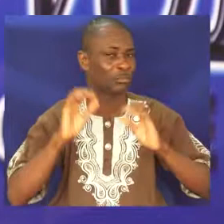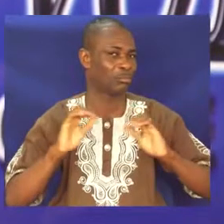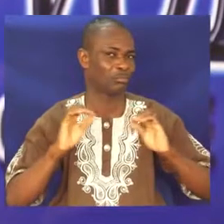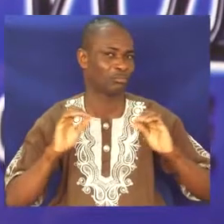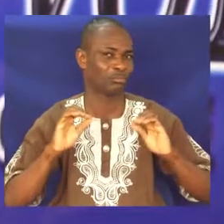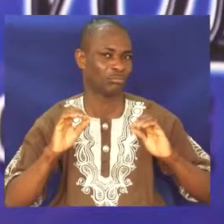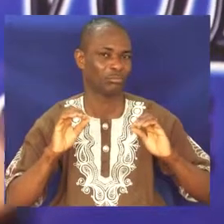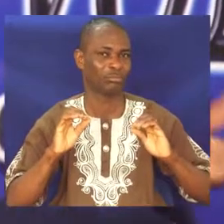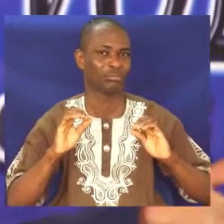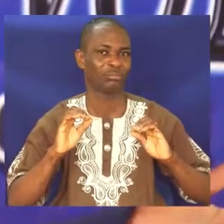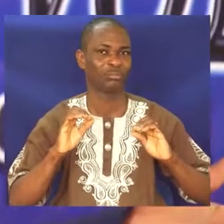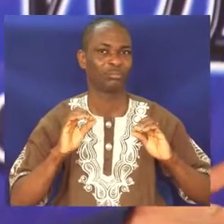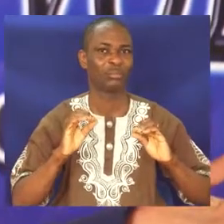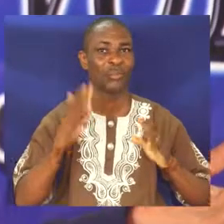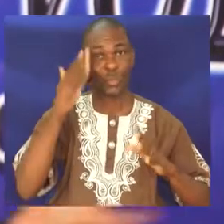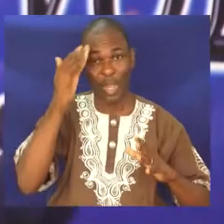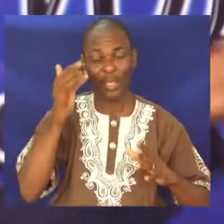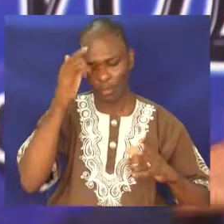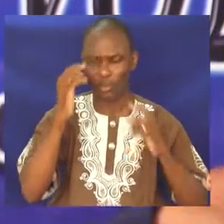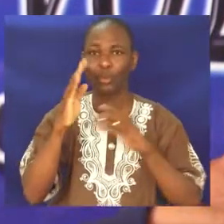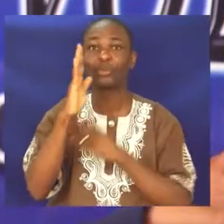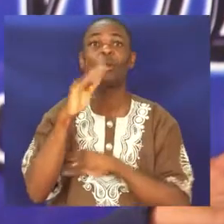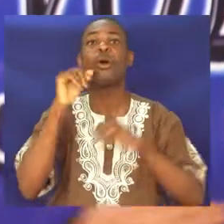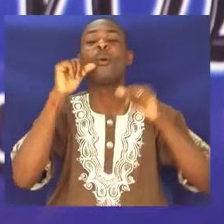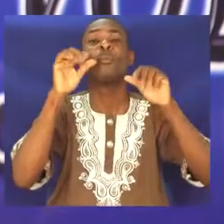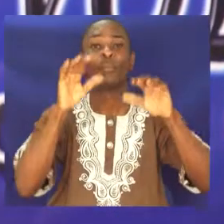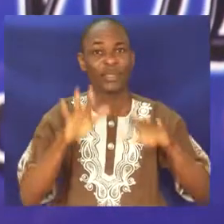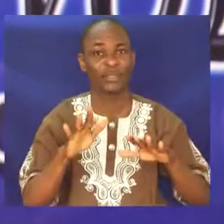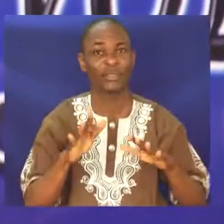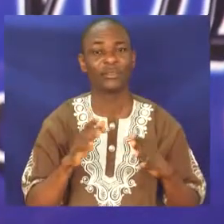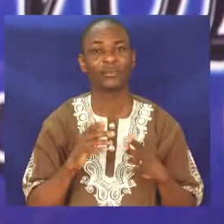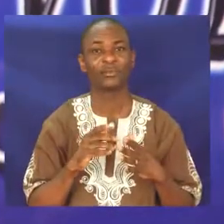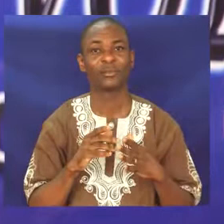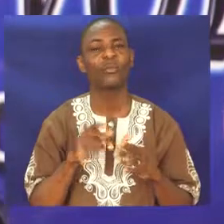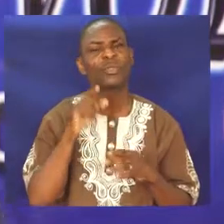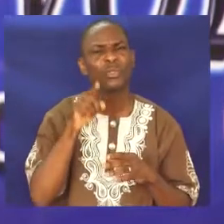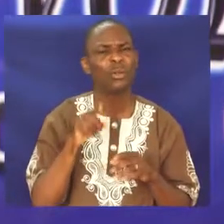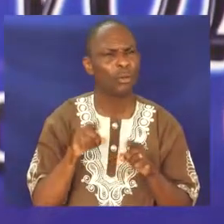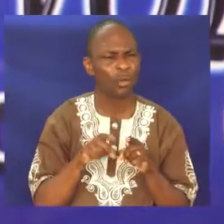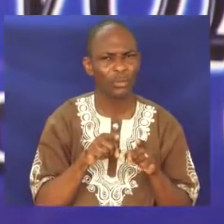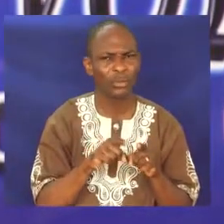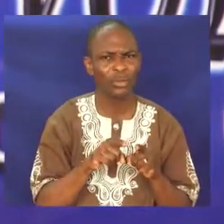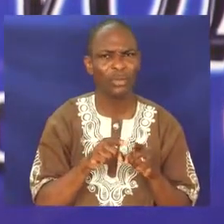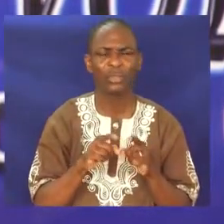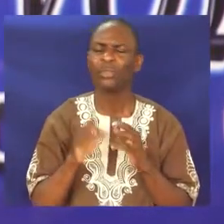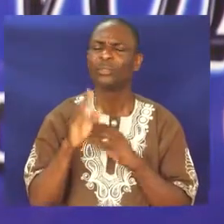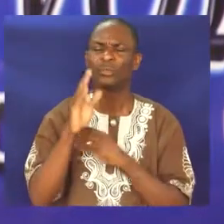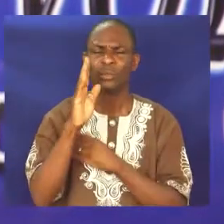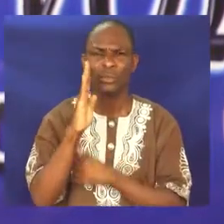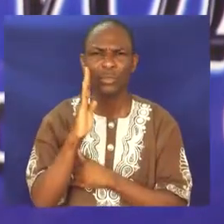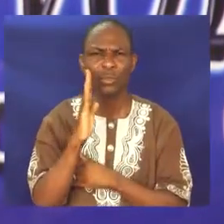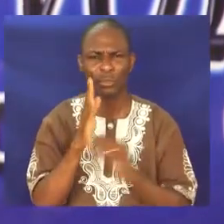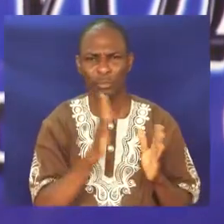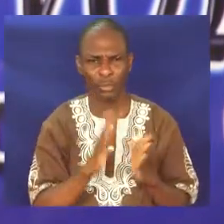se okwan bia so etwa se odor sade na oyɛ kese won so onyame wo